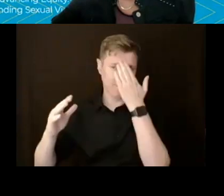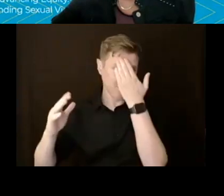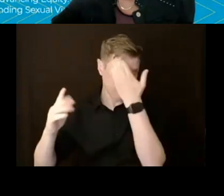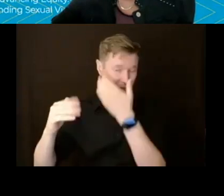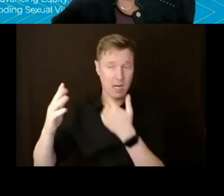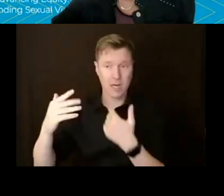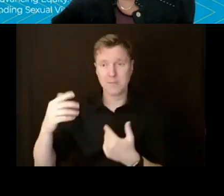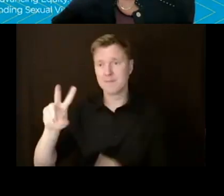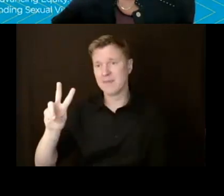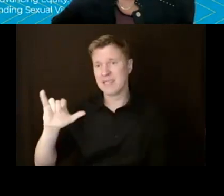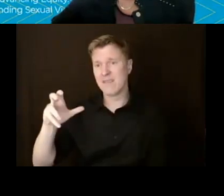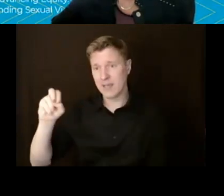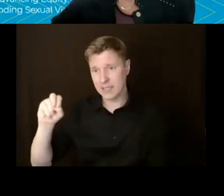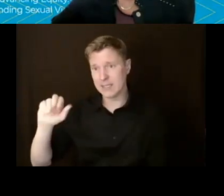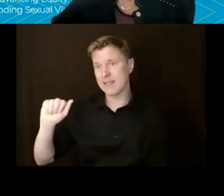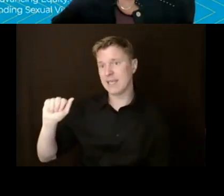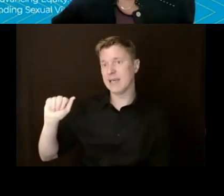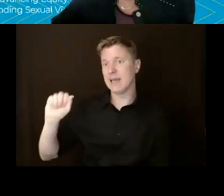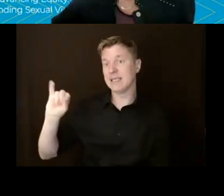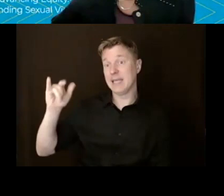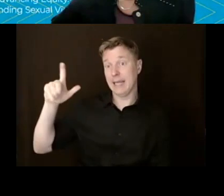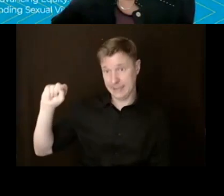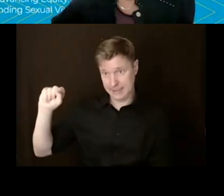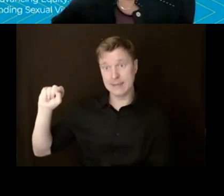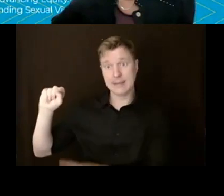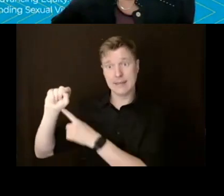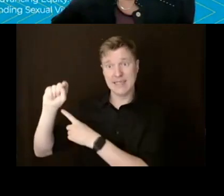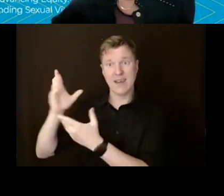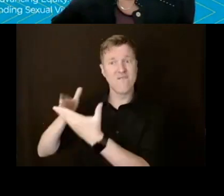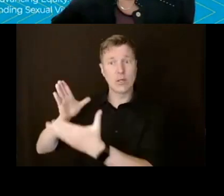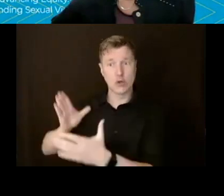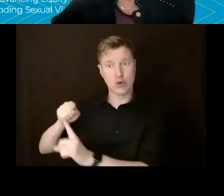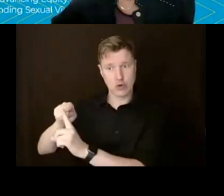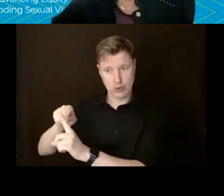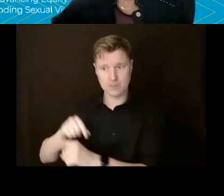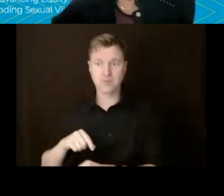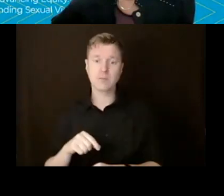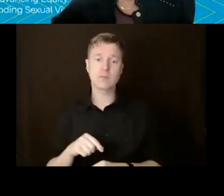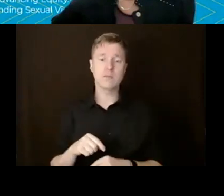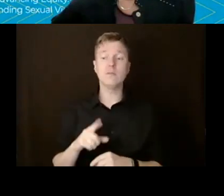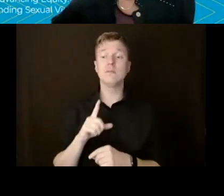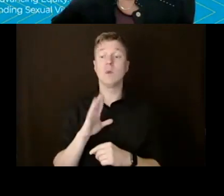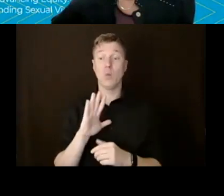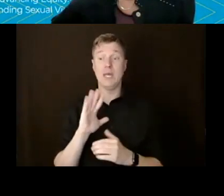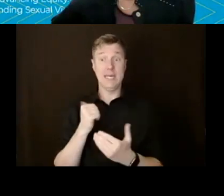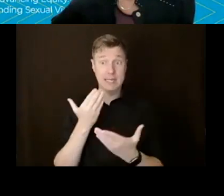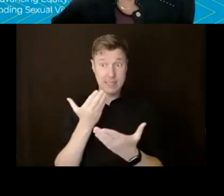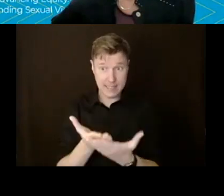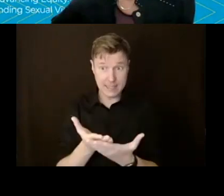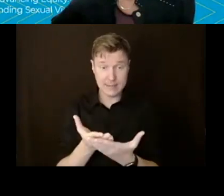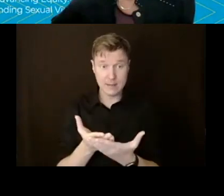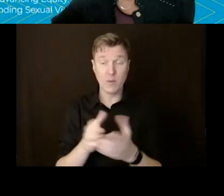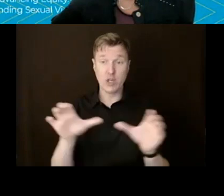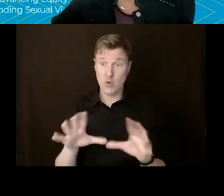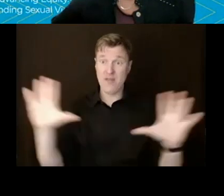assailant as the assailant as the villain, the offender. So then when we get to do that, then that's it.